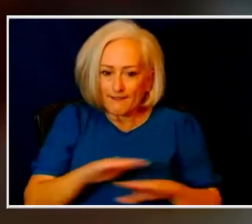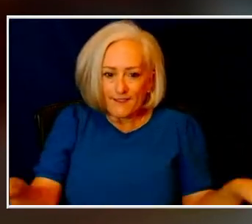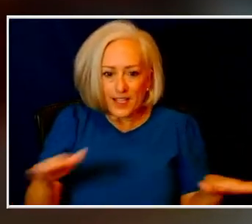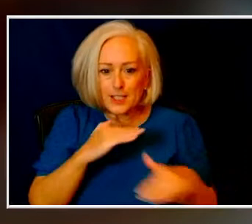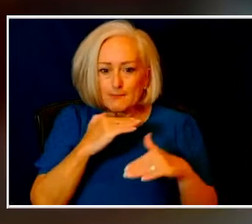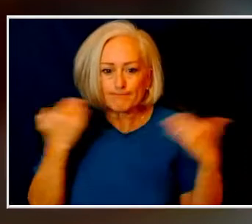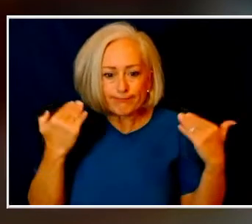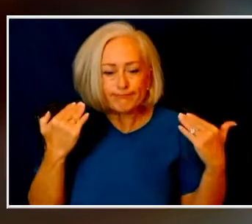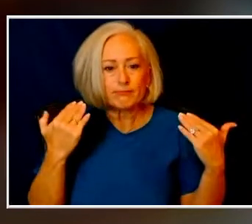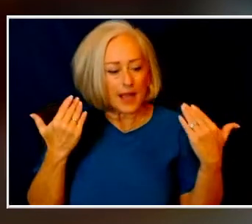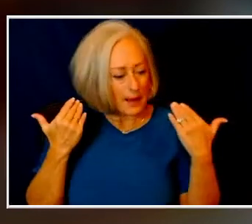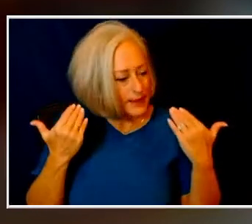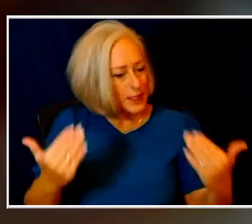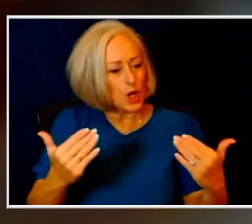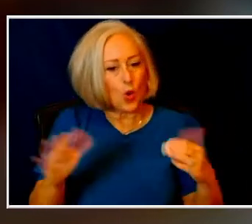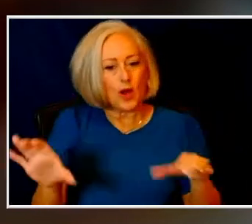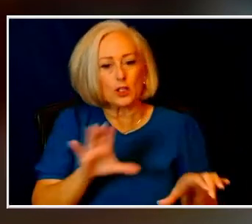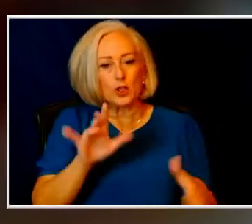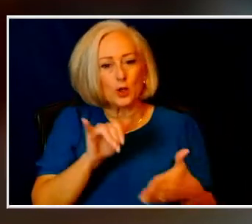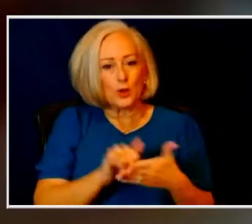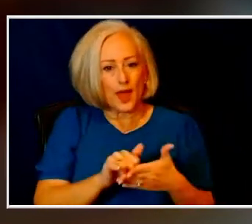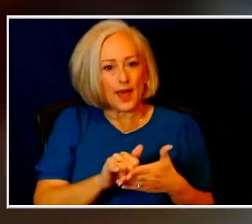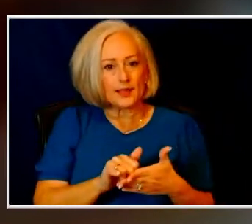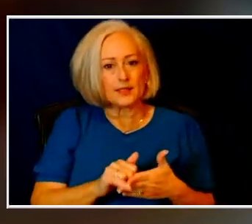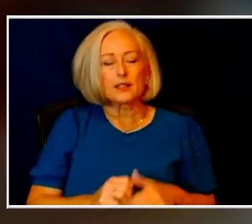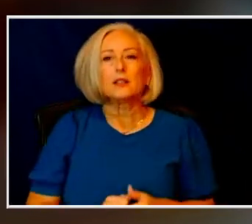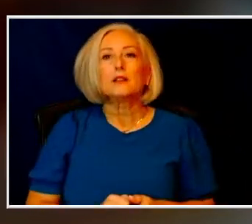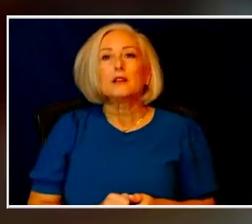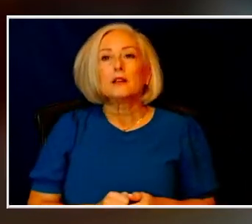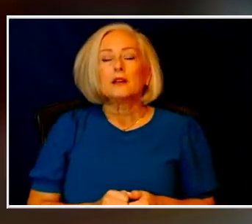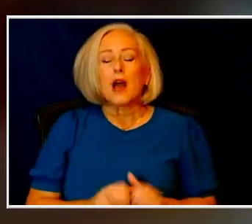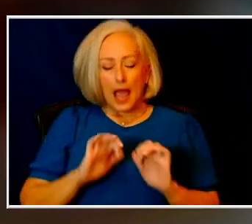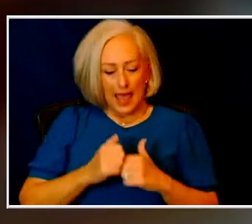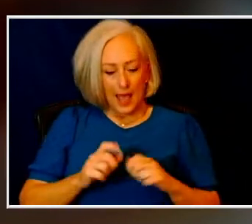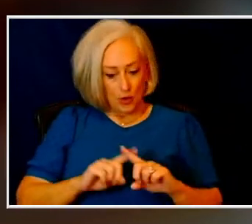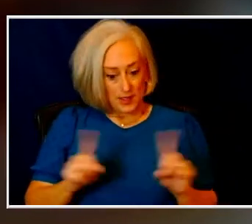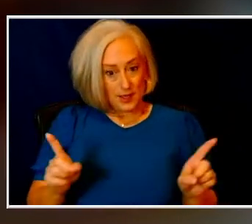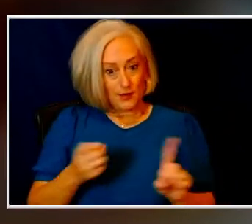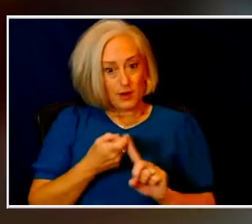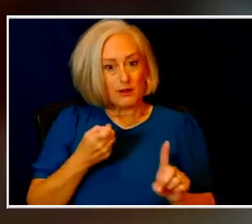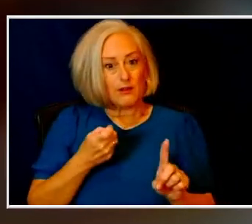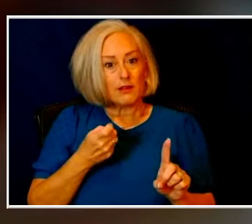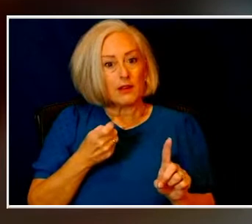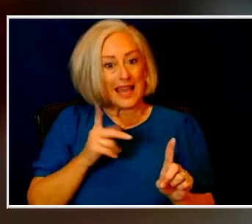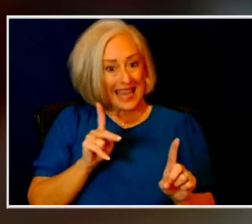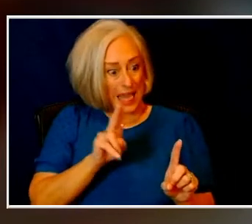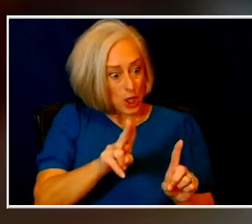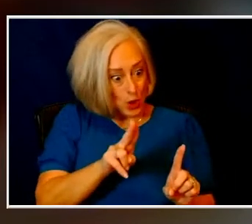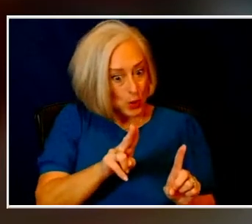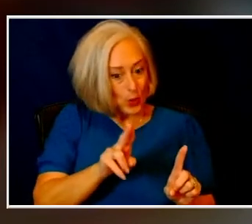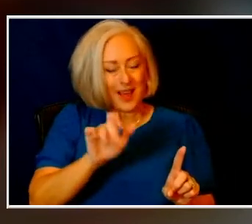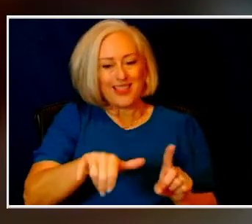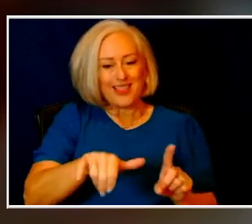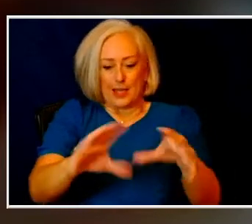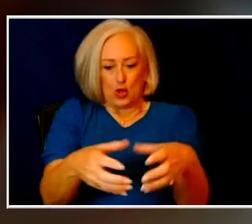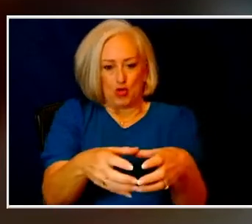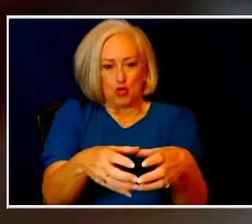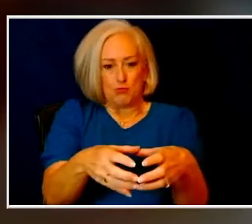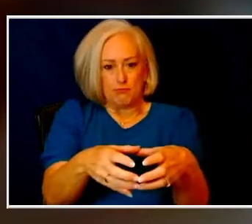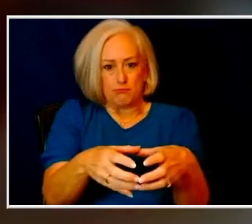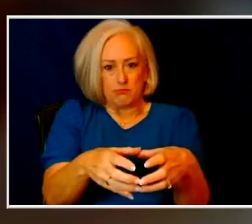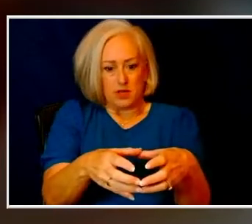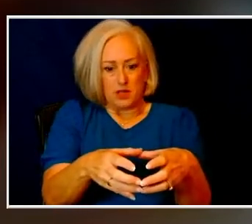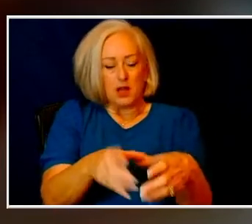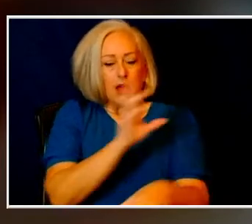So how did it change at KU? It was the group and the suggestions from the other patients,